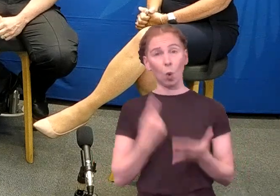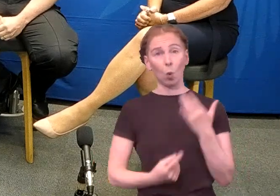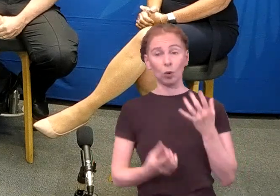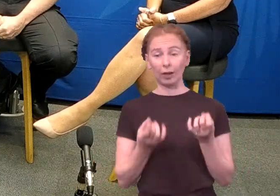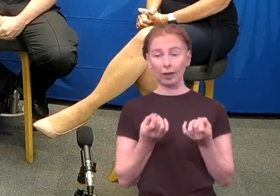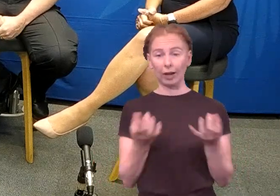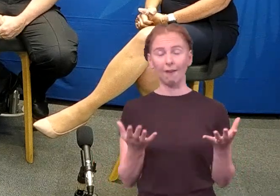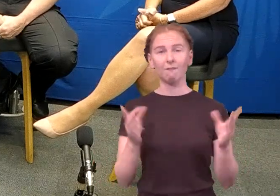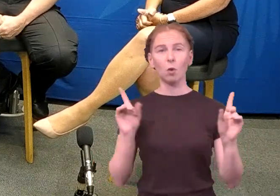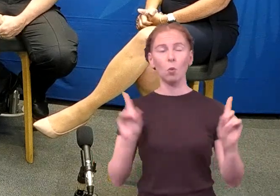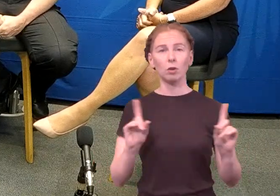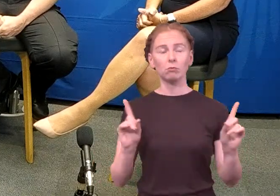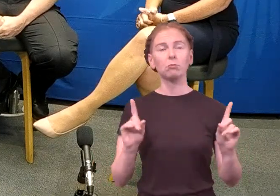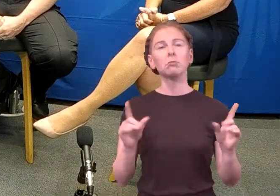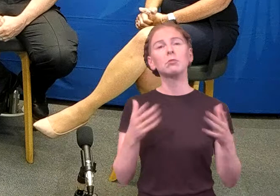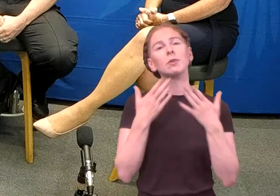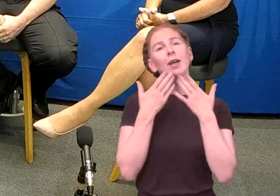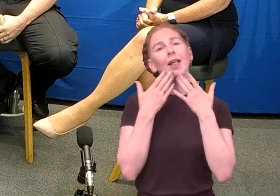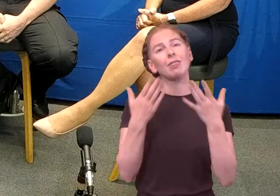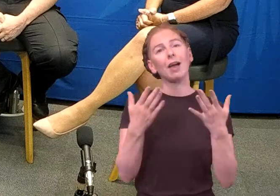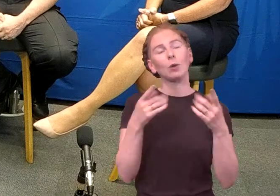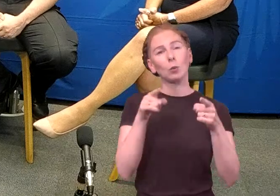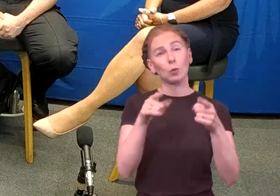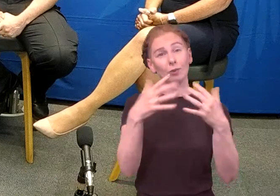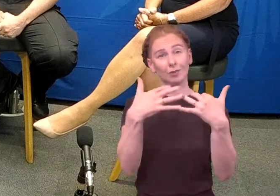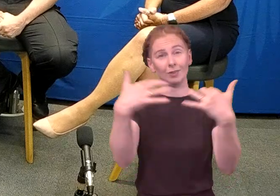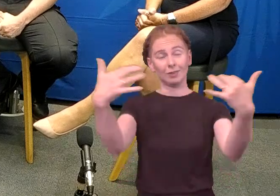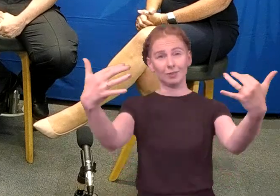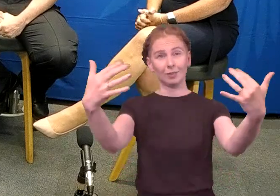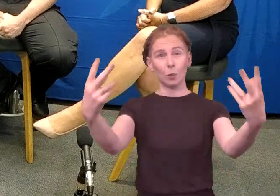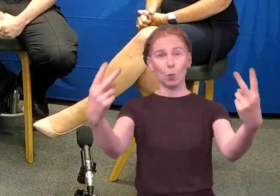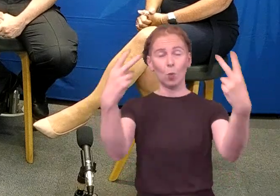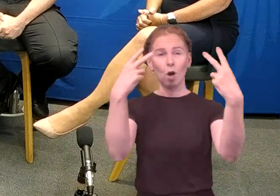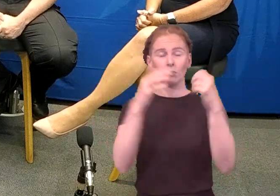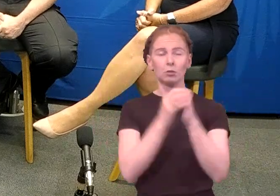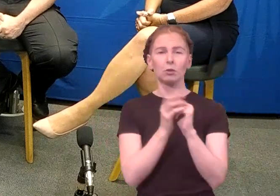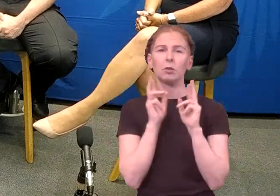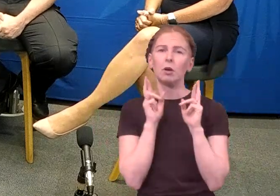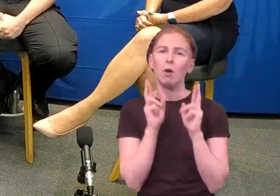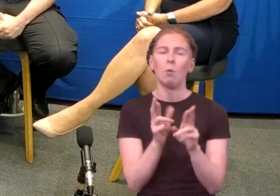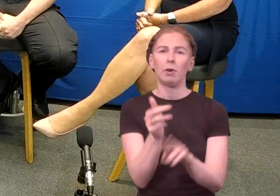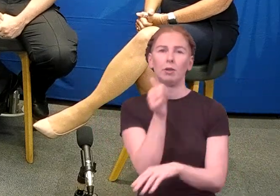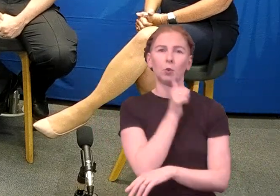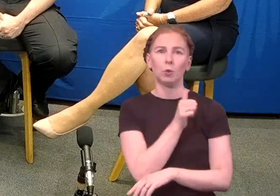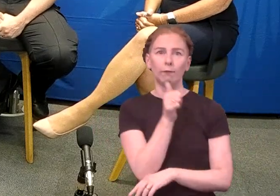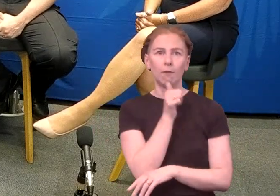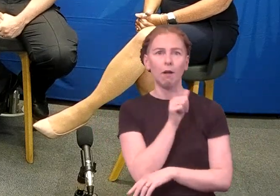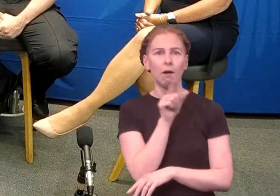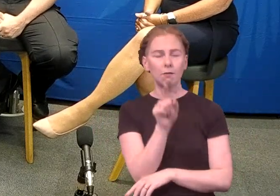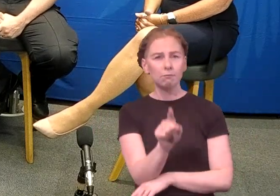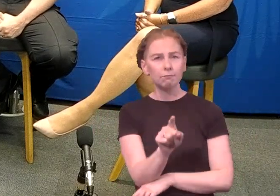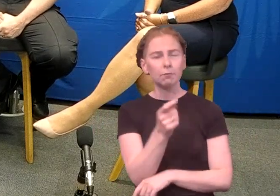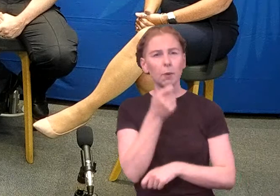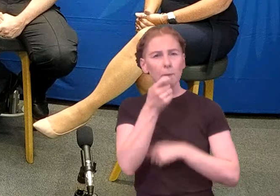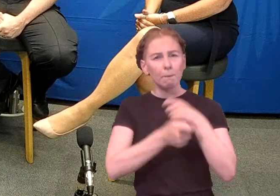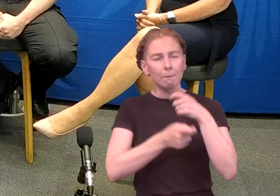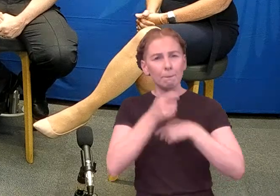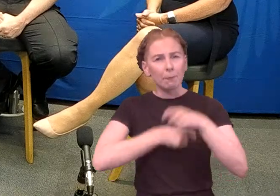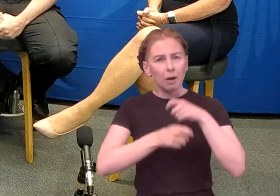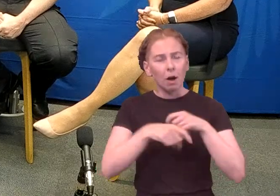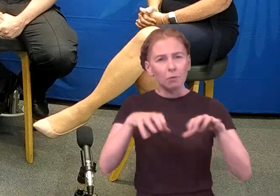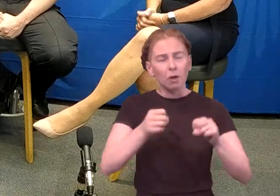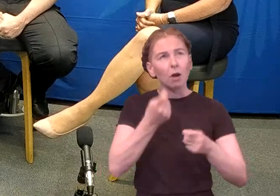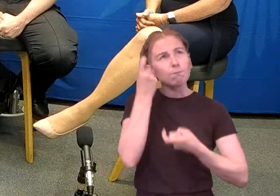is thank you to everyone who's tuned in. We hope you found it useful and it's got you thinking about the role that you can